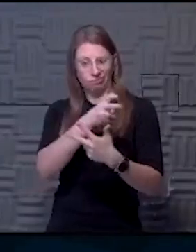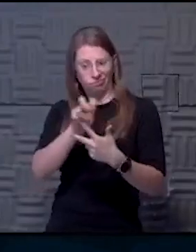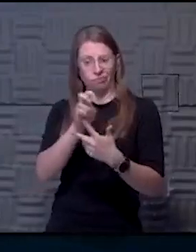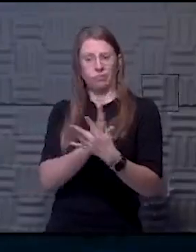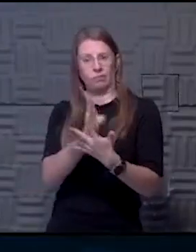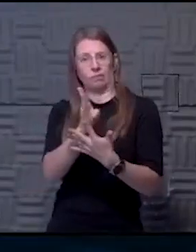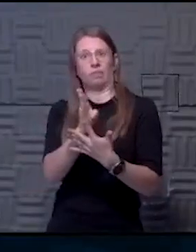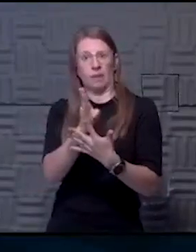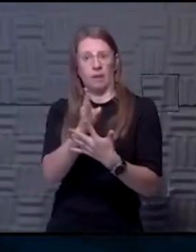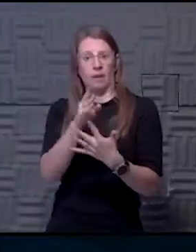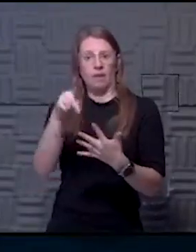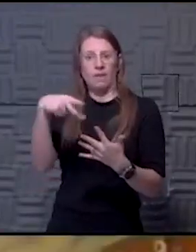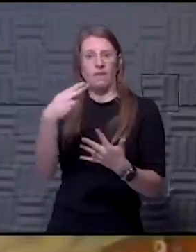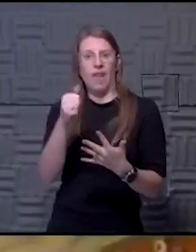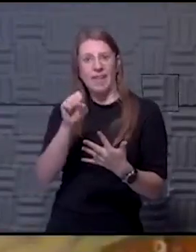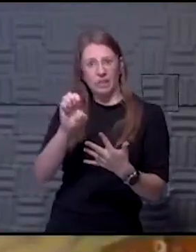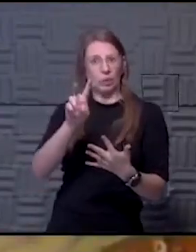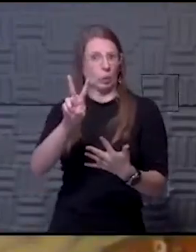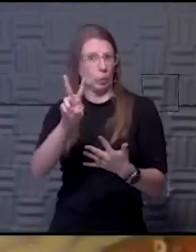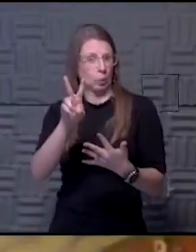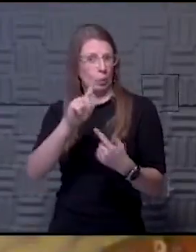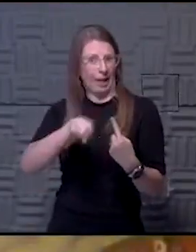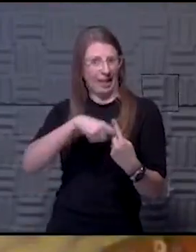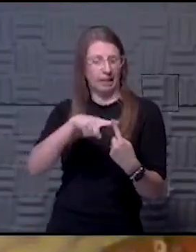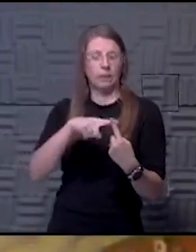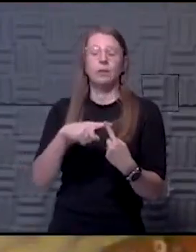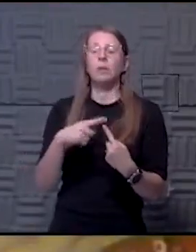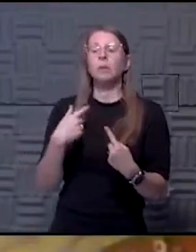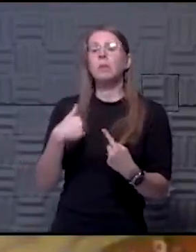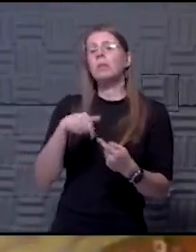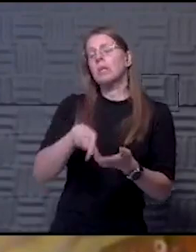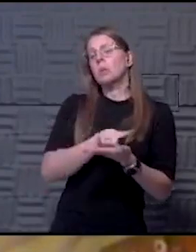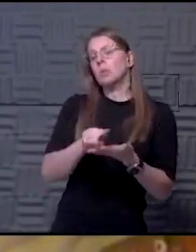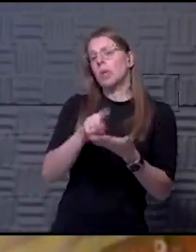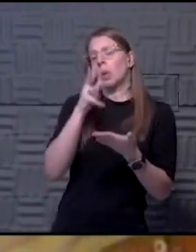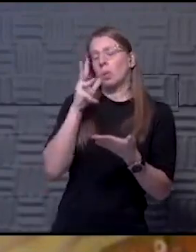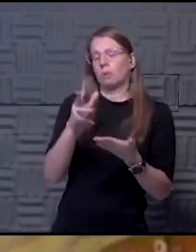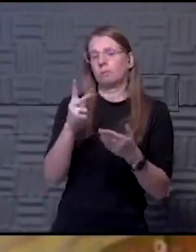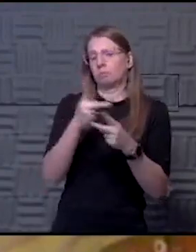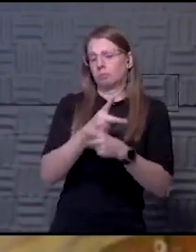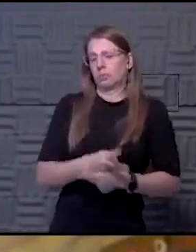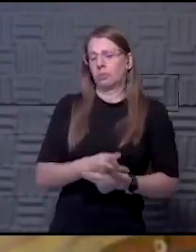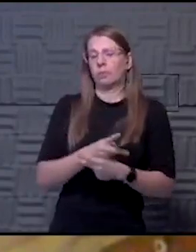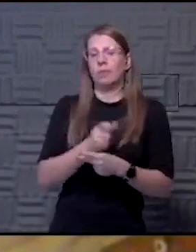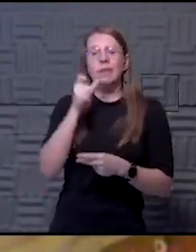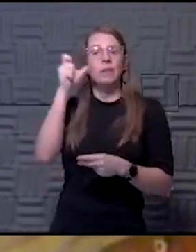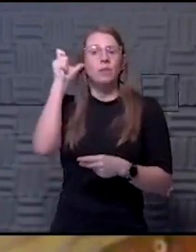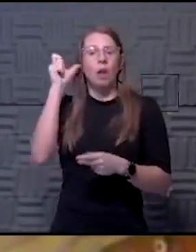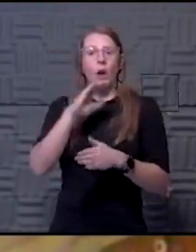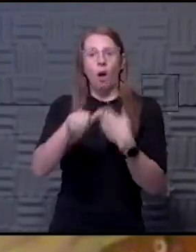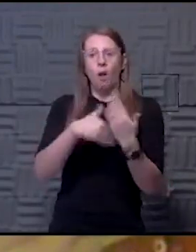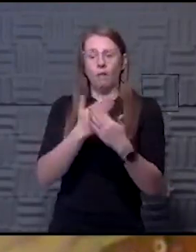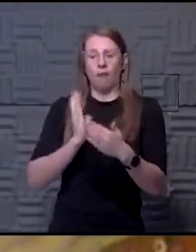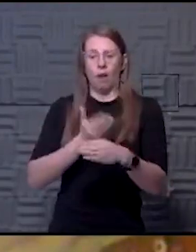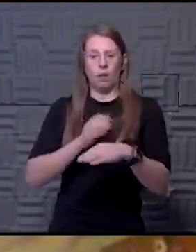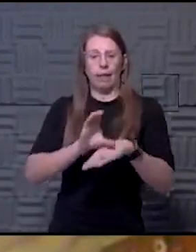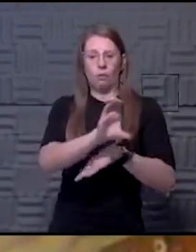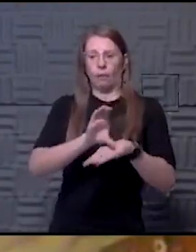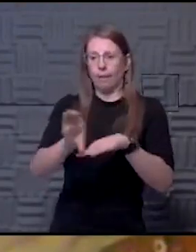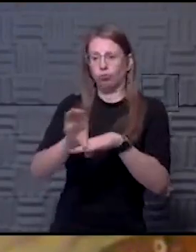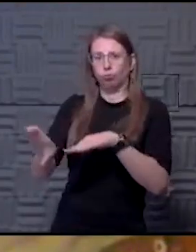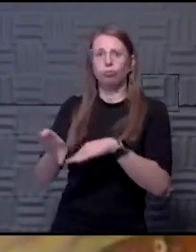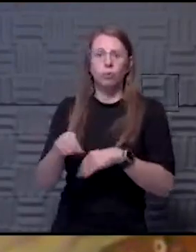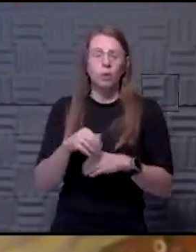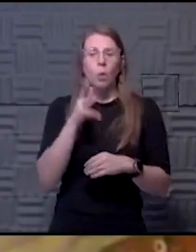so bold? Yeah, we'll find out this week. We're pushing out. Yesterday we did all of our allocations. It'll go out in